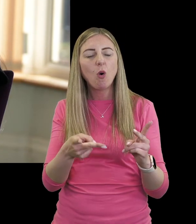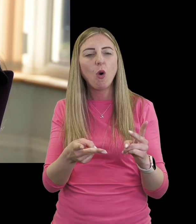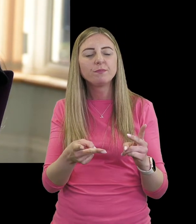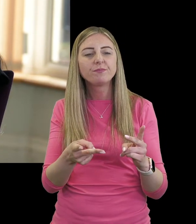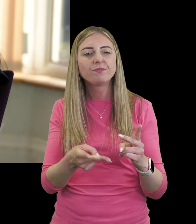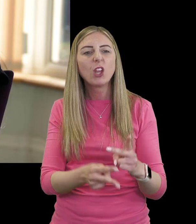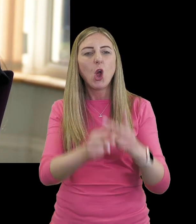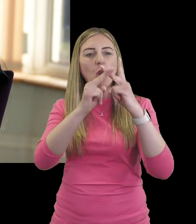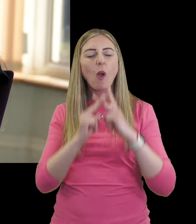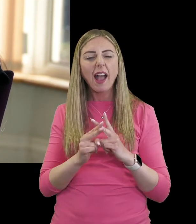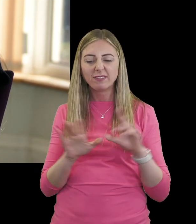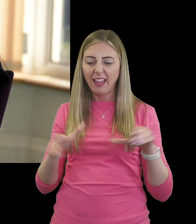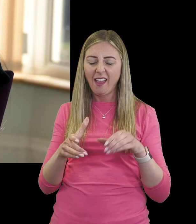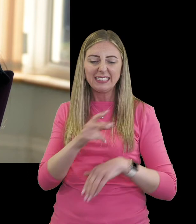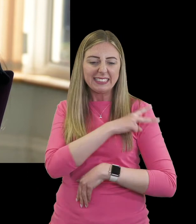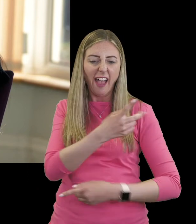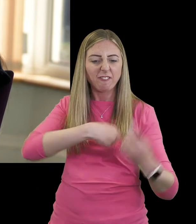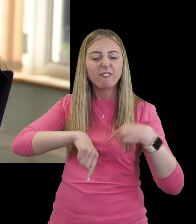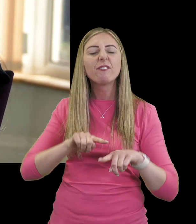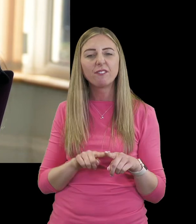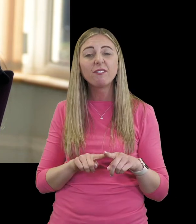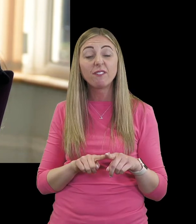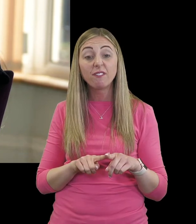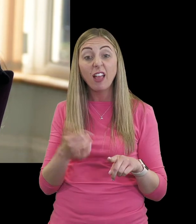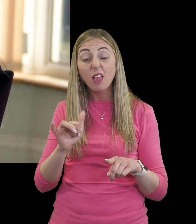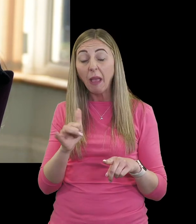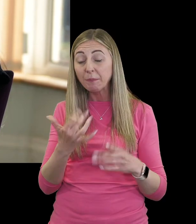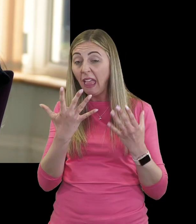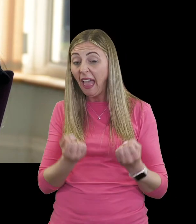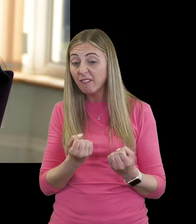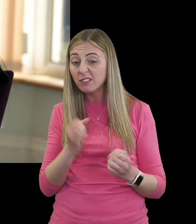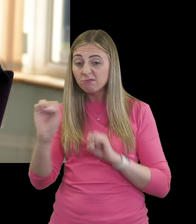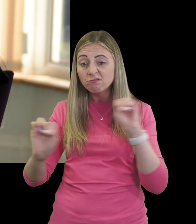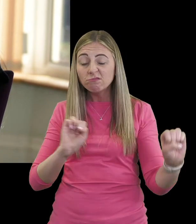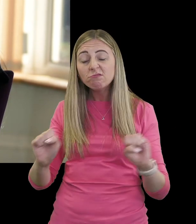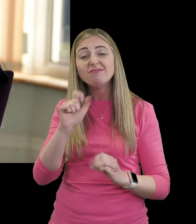after groups of staff who there are going to be people with disabilities.